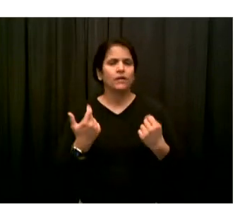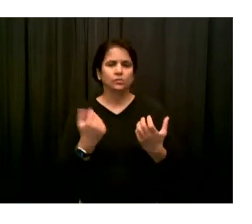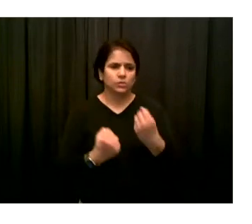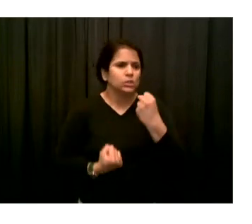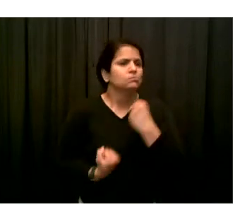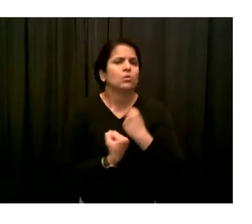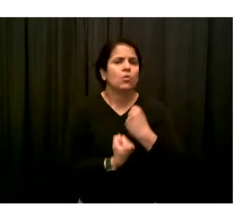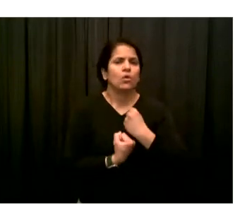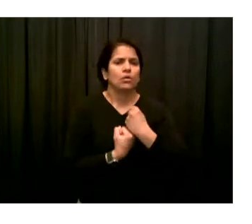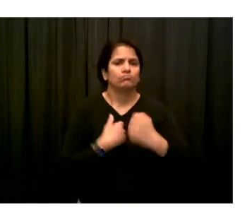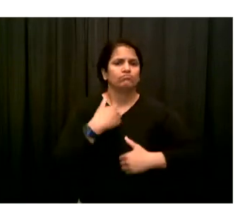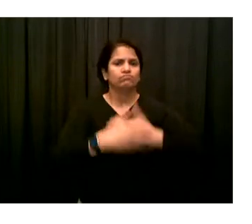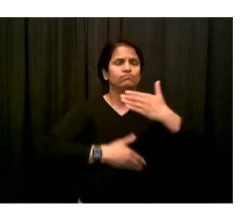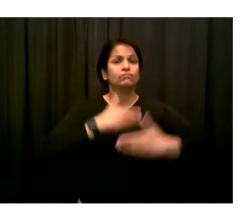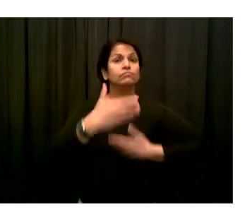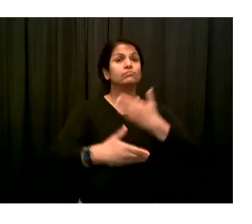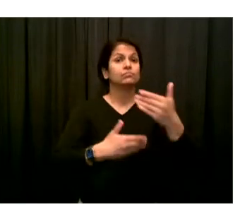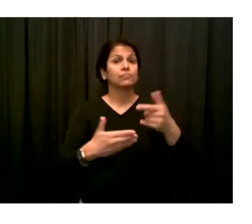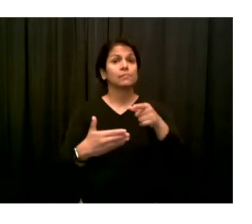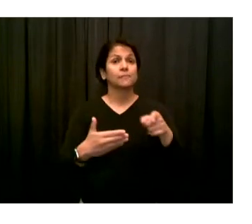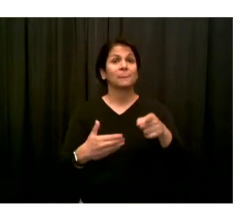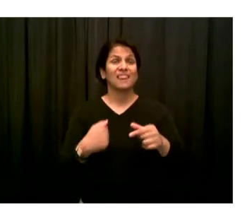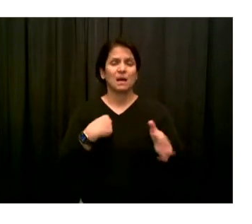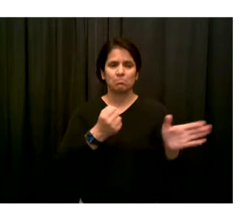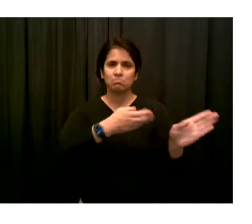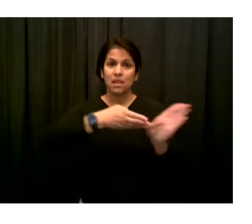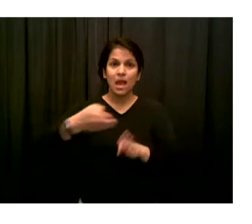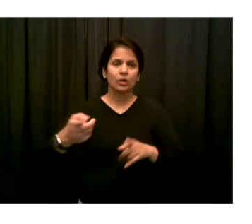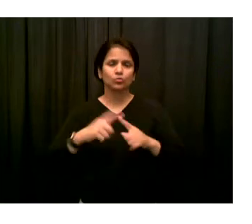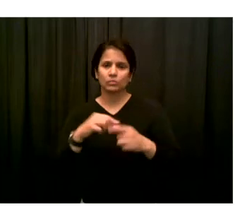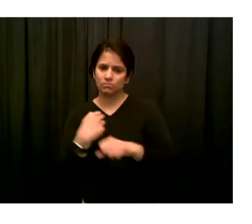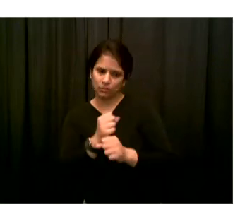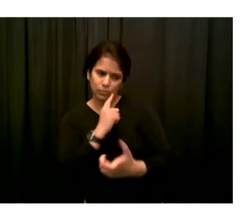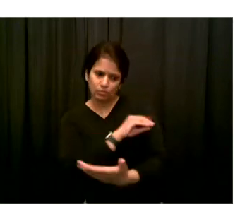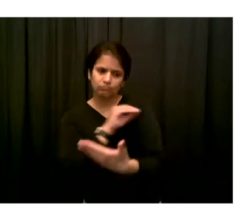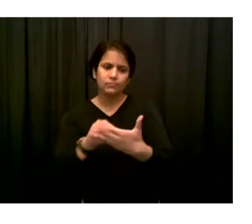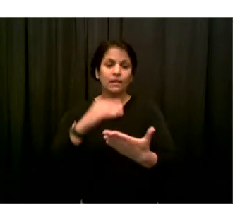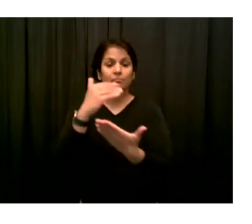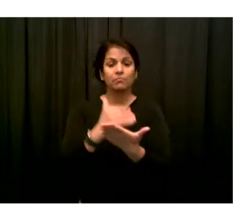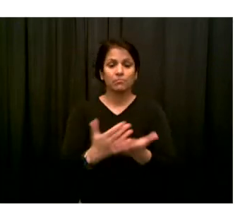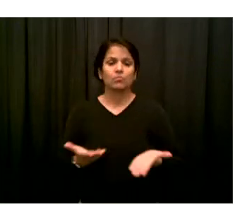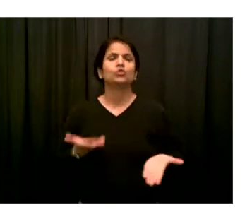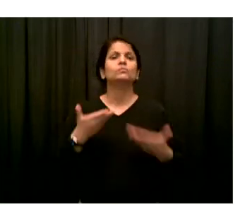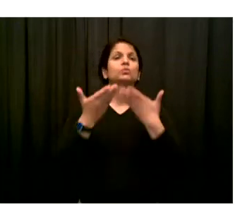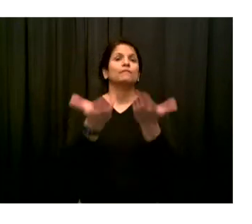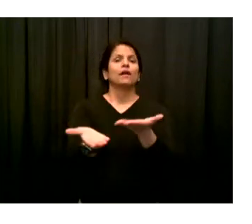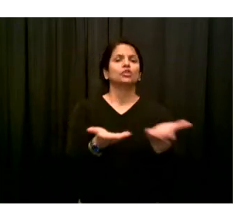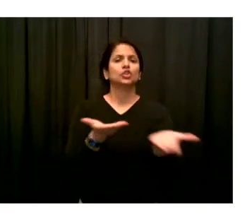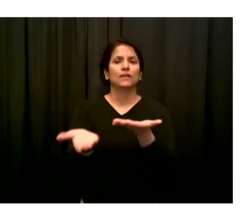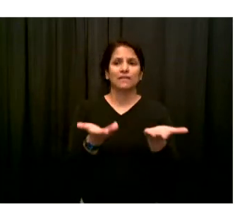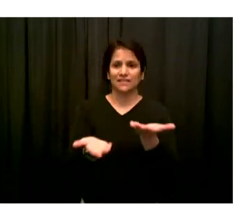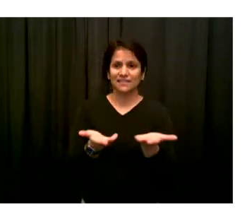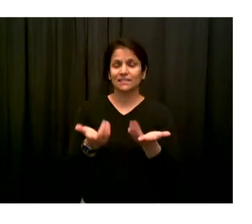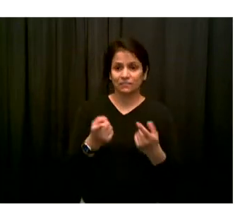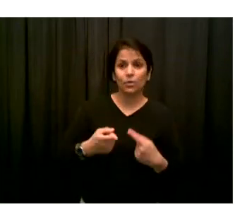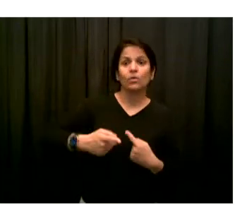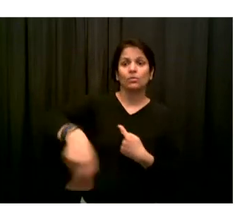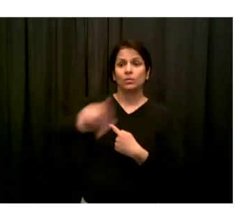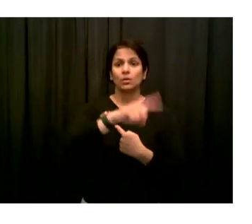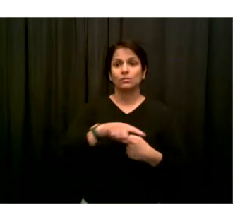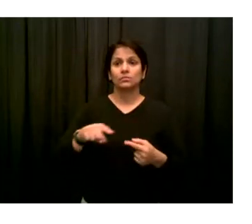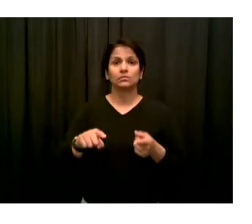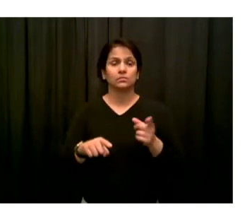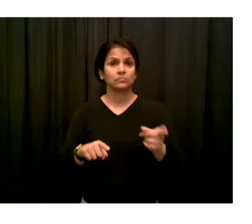underway, including programs that is fed by the Department of Health and Mental Hygiene, like the street outreach teams, safe havens,